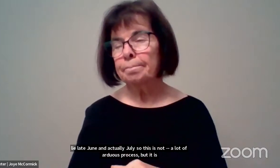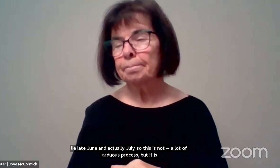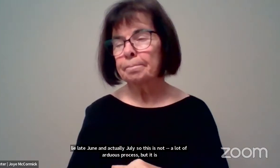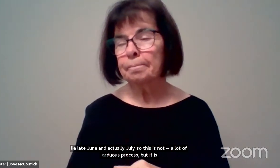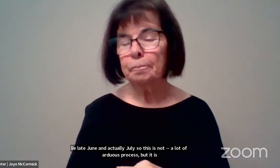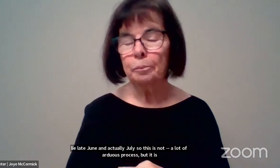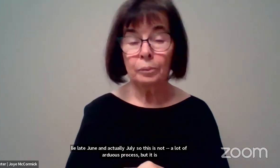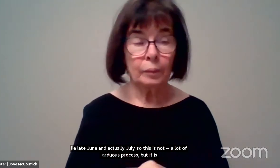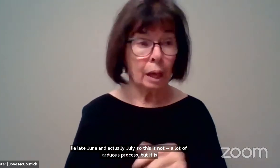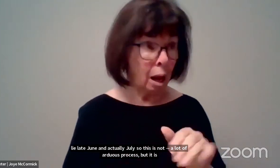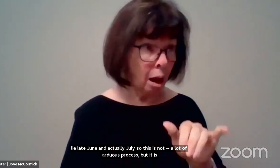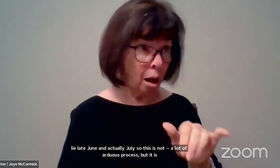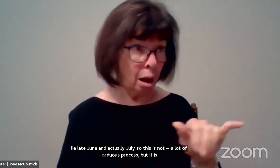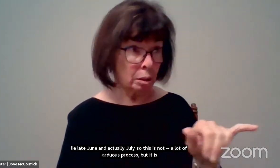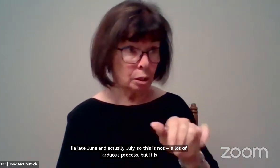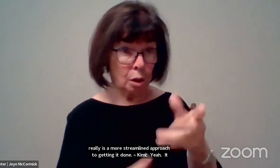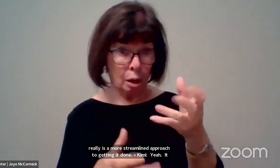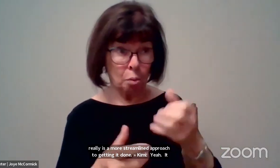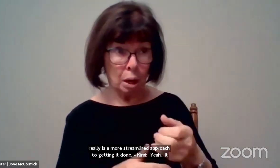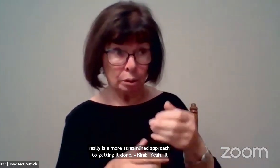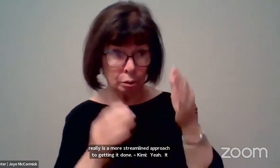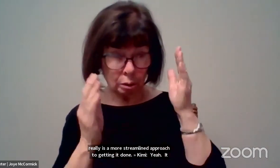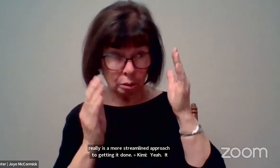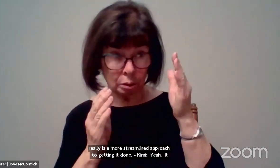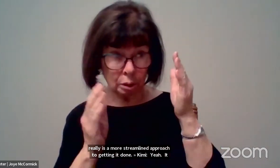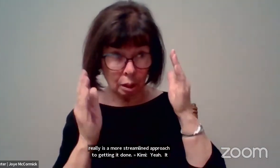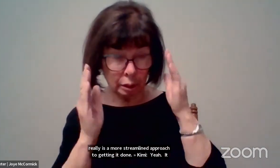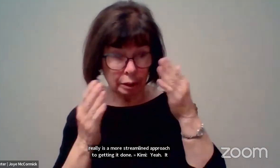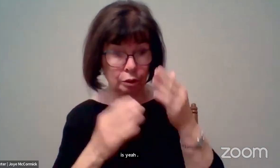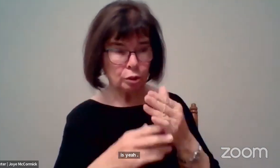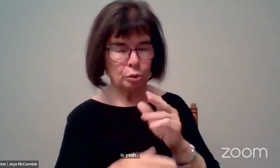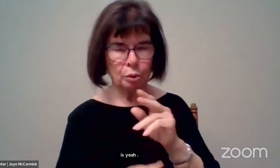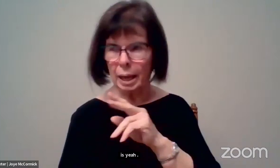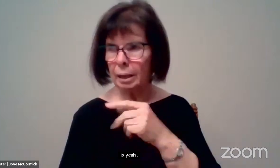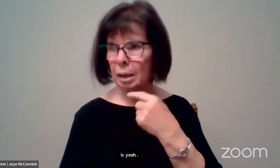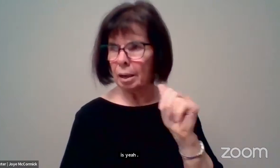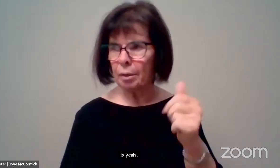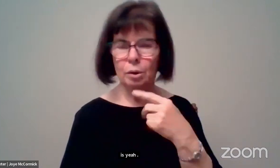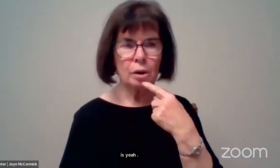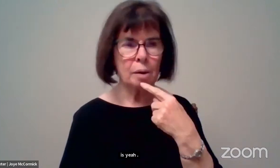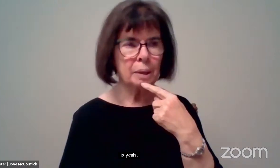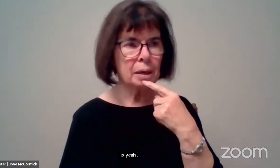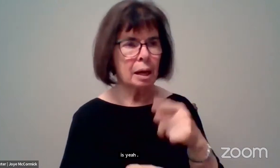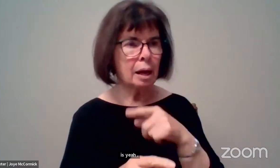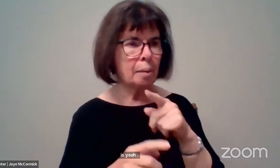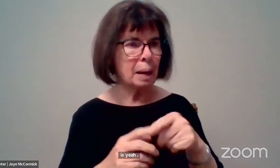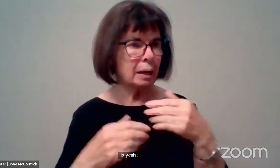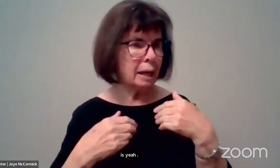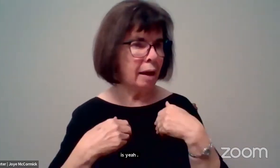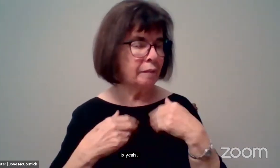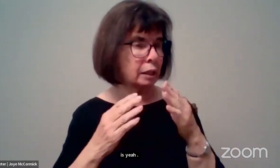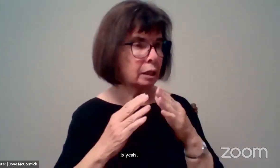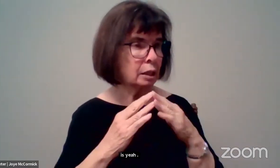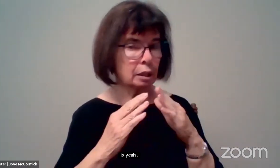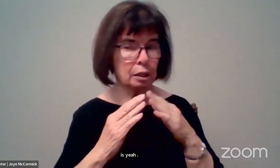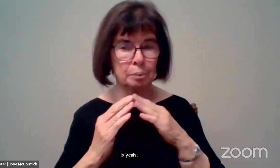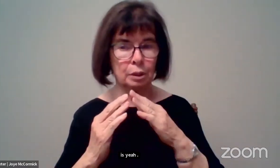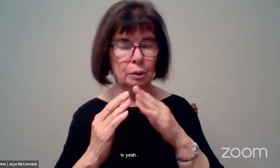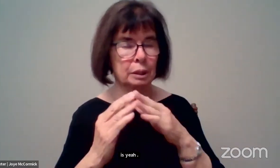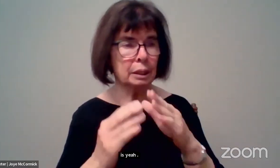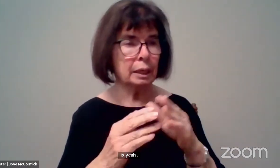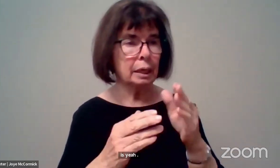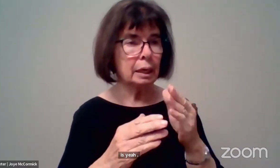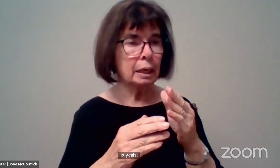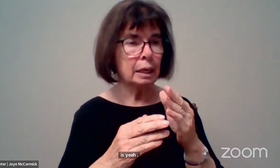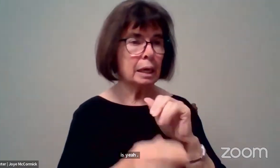Okay. I also just want to call attention to Gabriela's comment around having community input and thinking about ways that we can